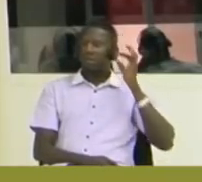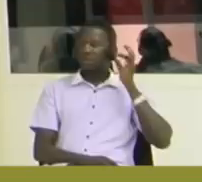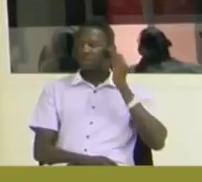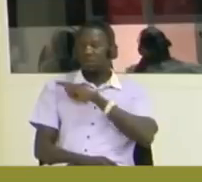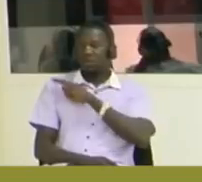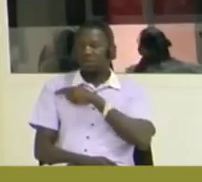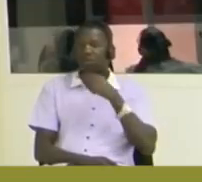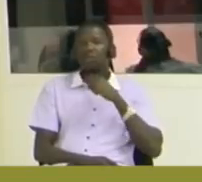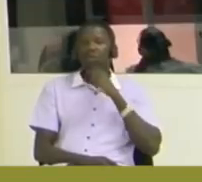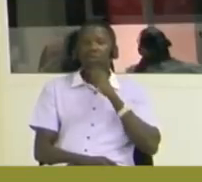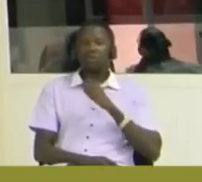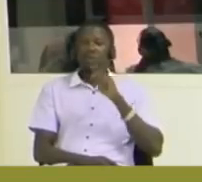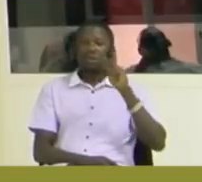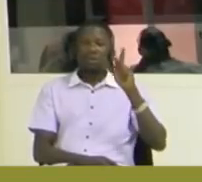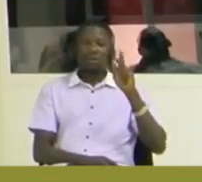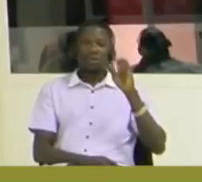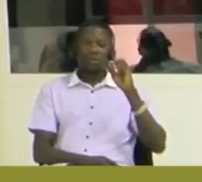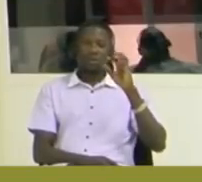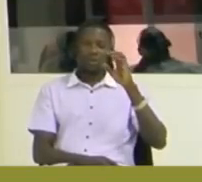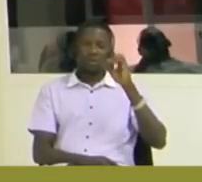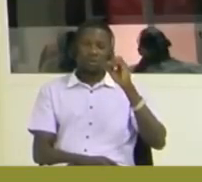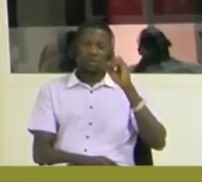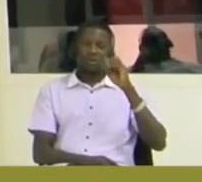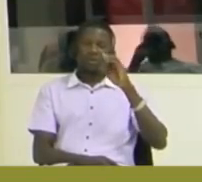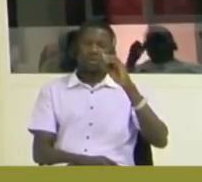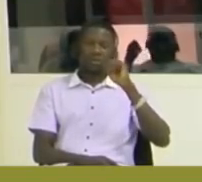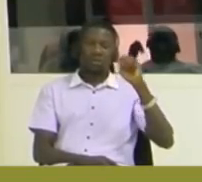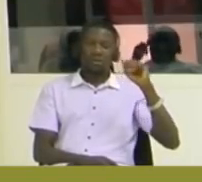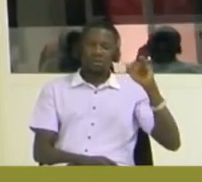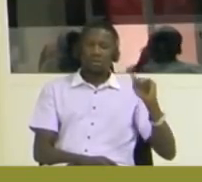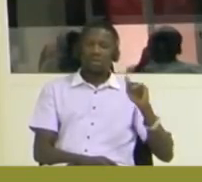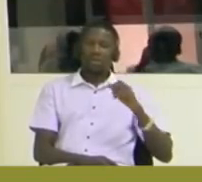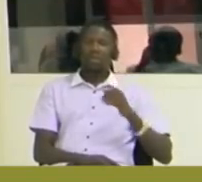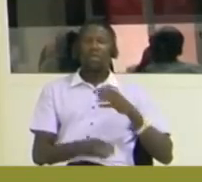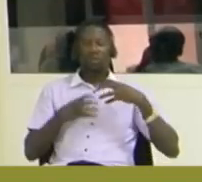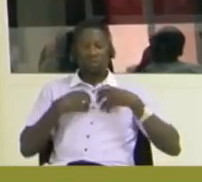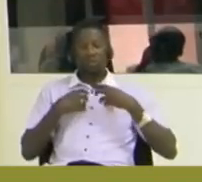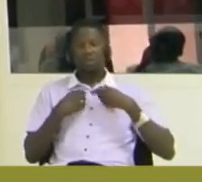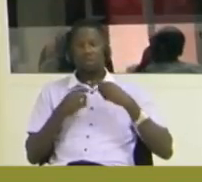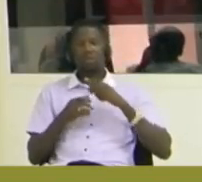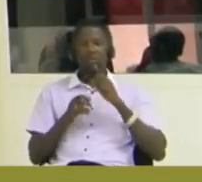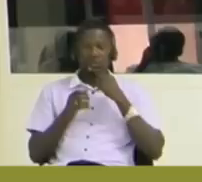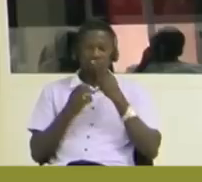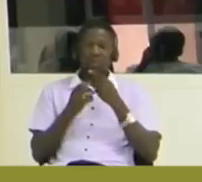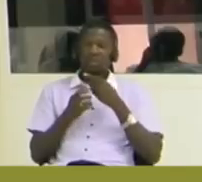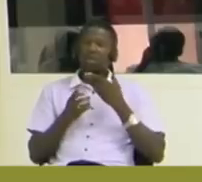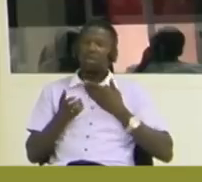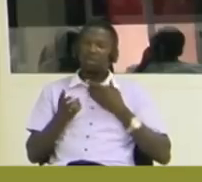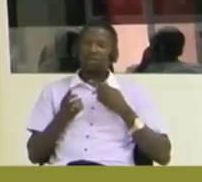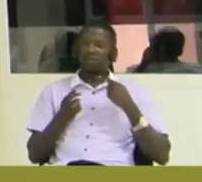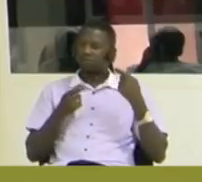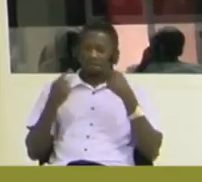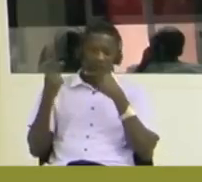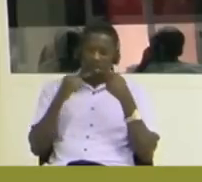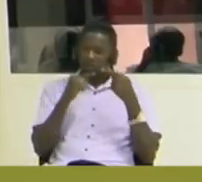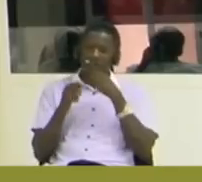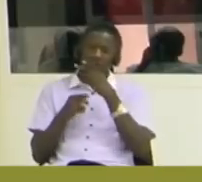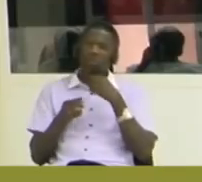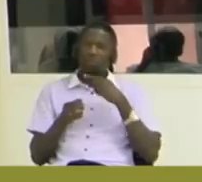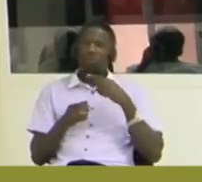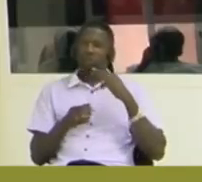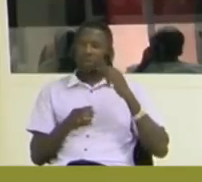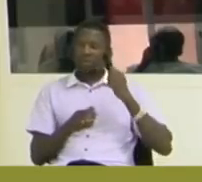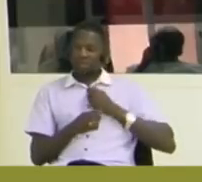said Koro complained to his mother that he had an argument with you and you threatened to kill